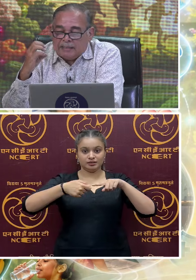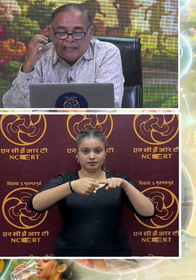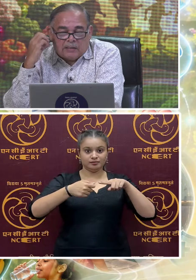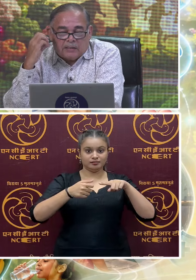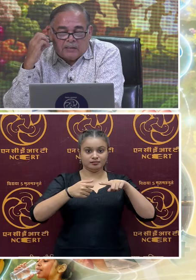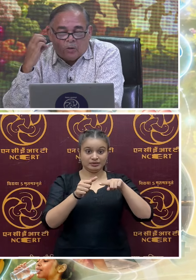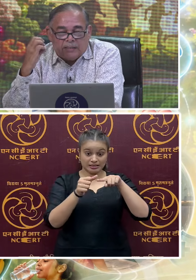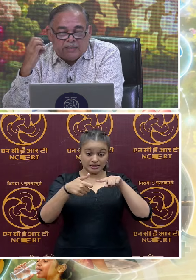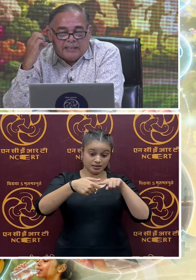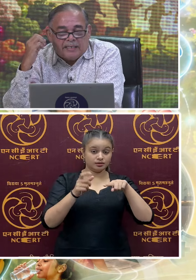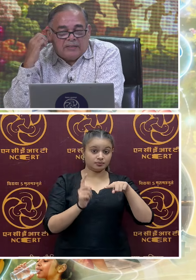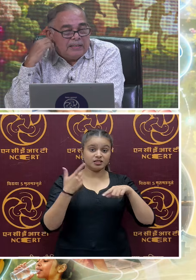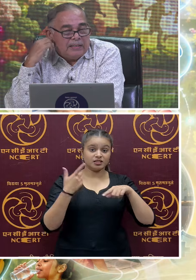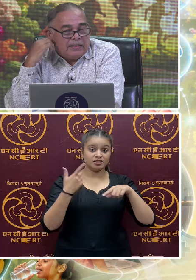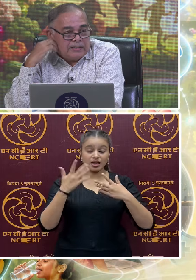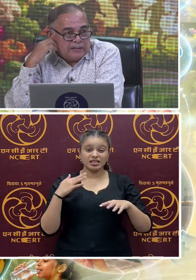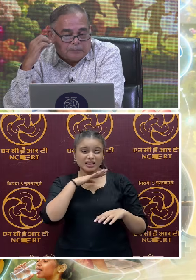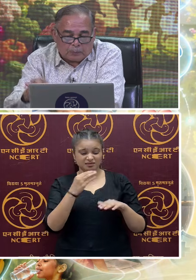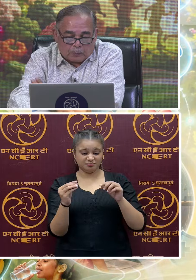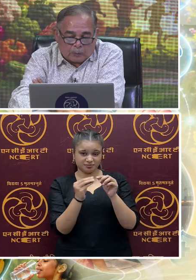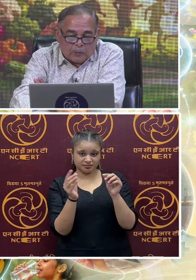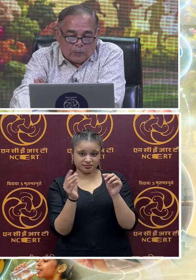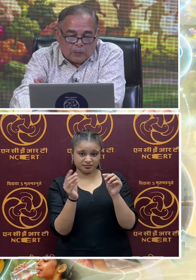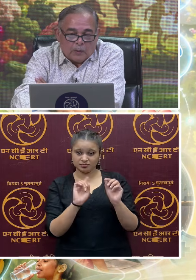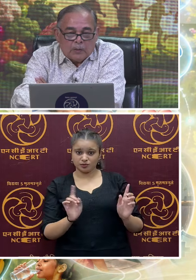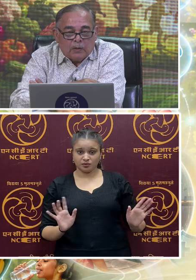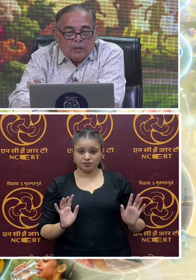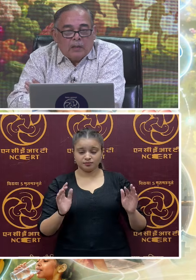that no dirt is left in the nails.